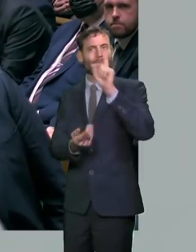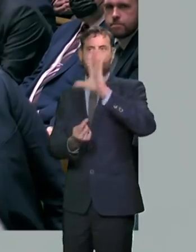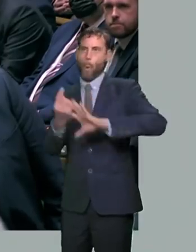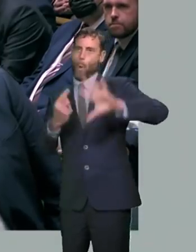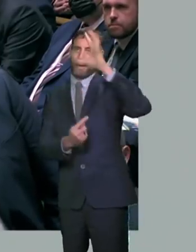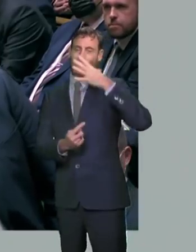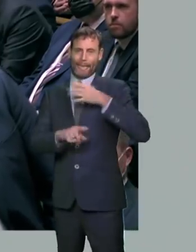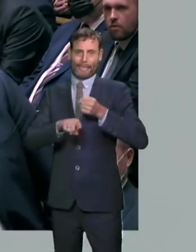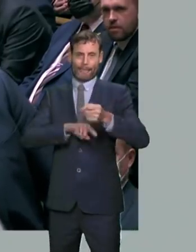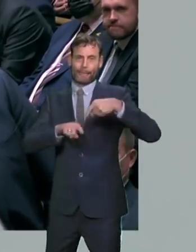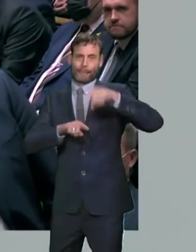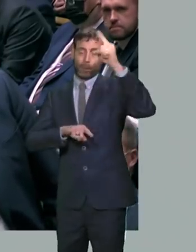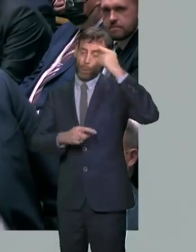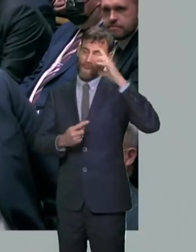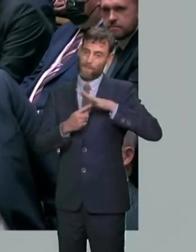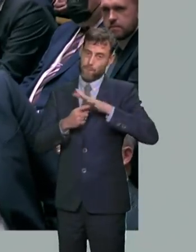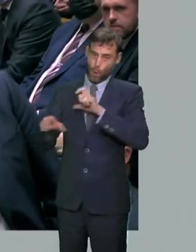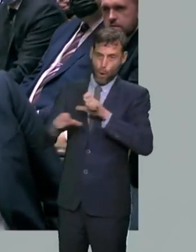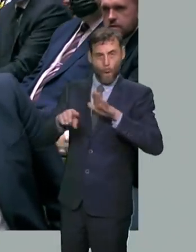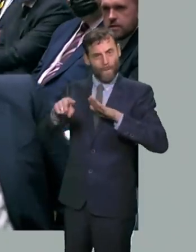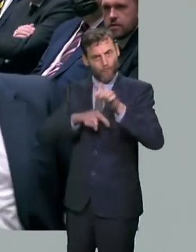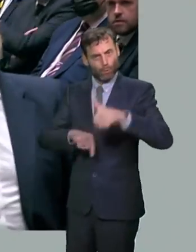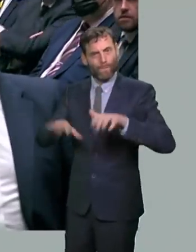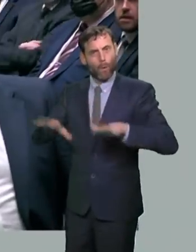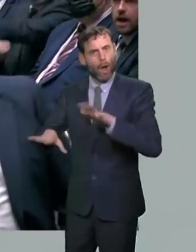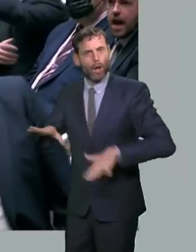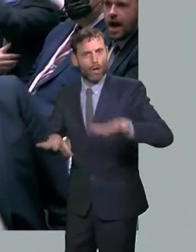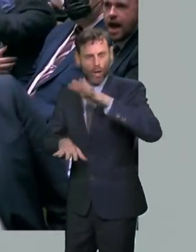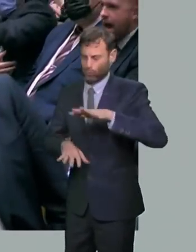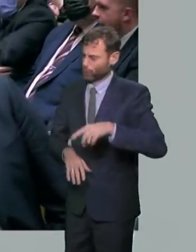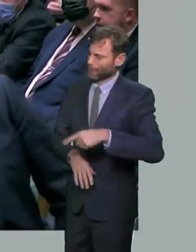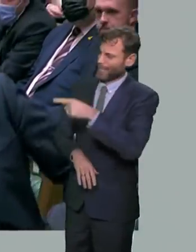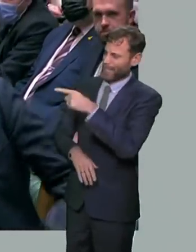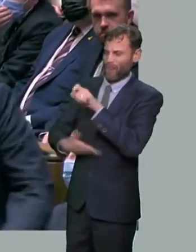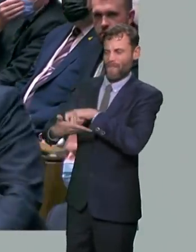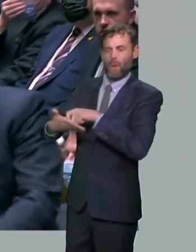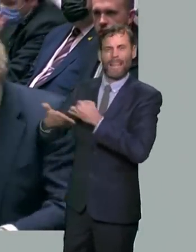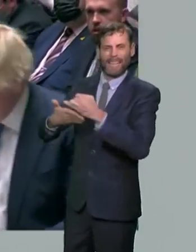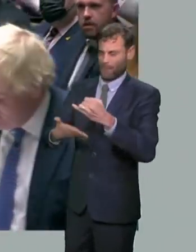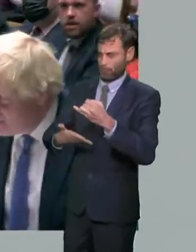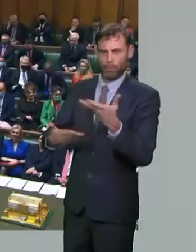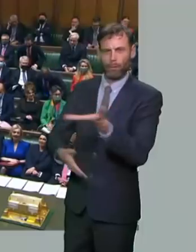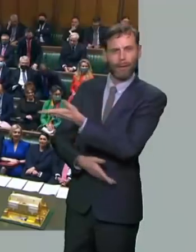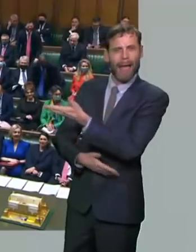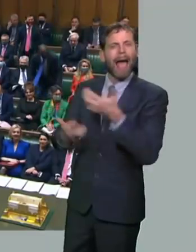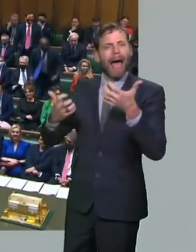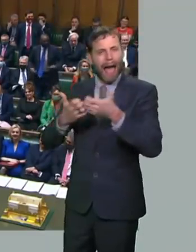it was the right thing to do for the long-term interests of the whole country. How can they possibly trust that man?